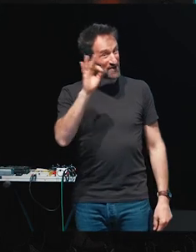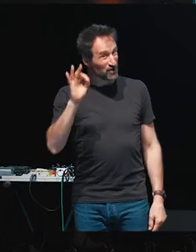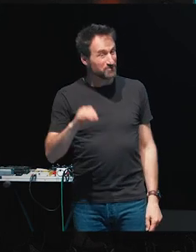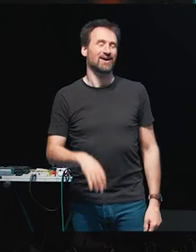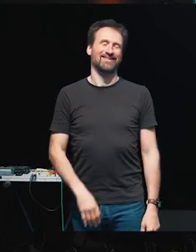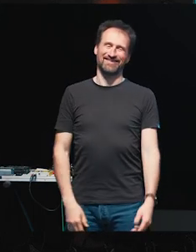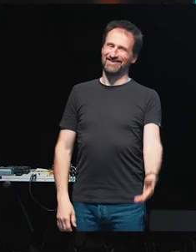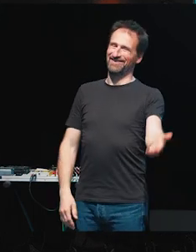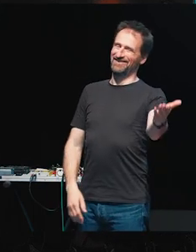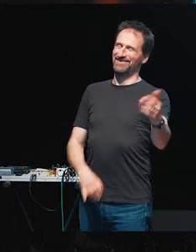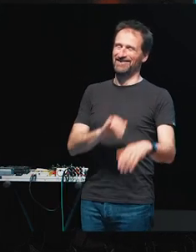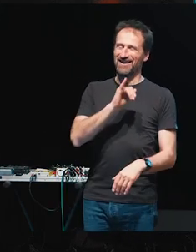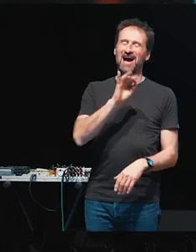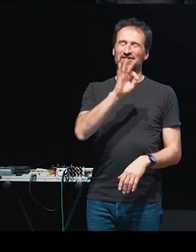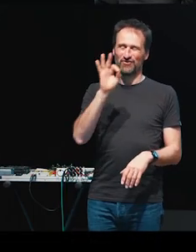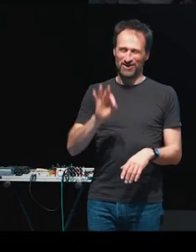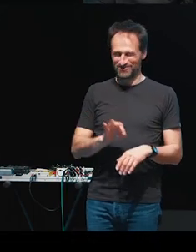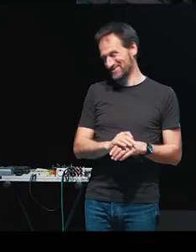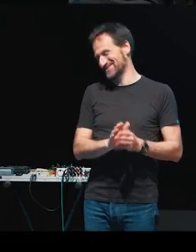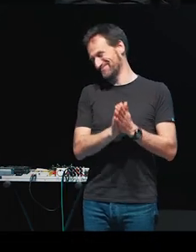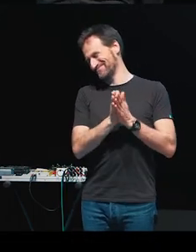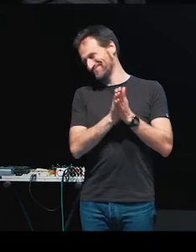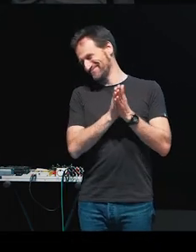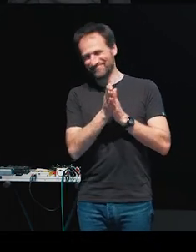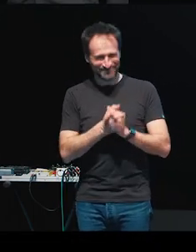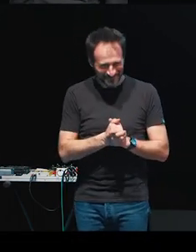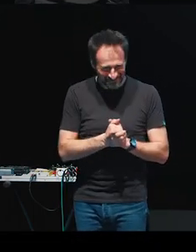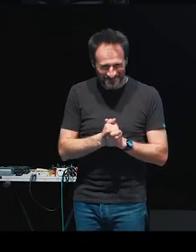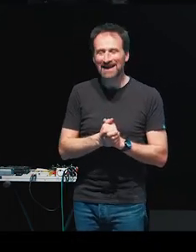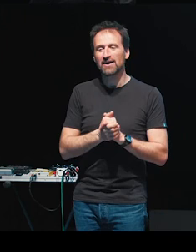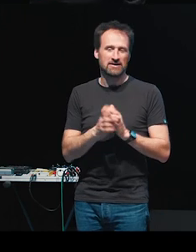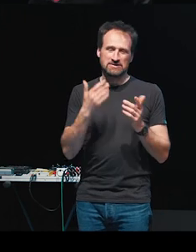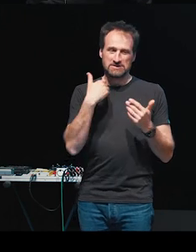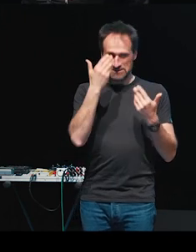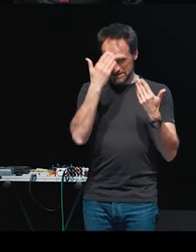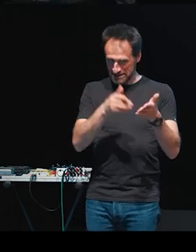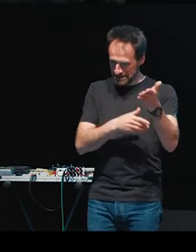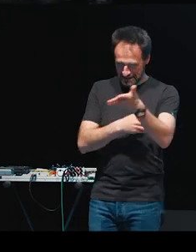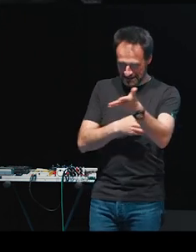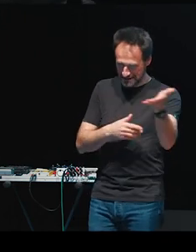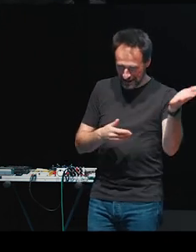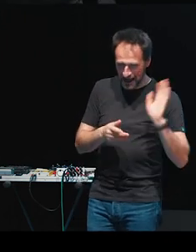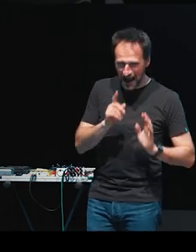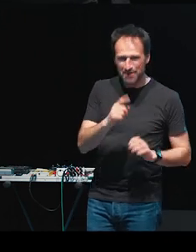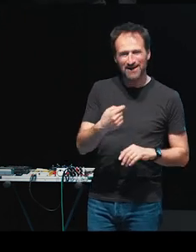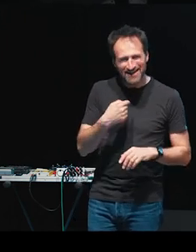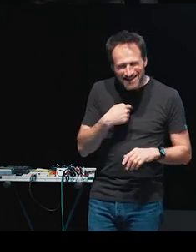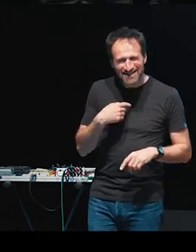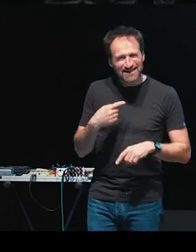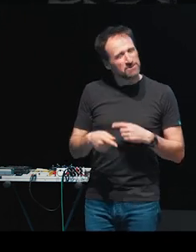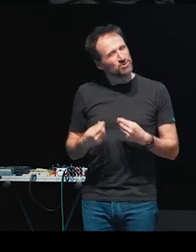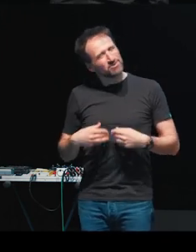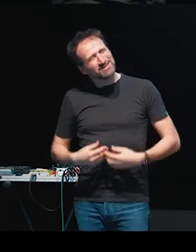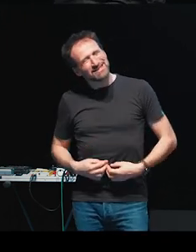Yeah, iframes, yeah. I don't know about you, but I'm always getting this strange feeling